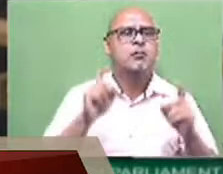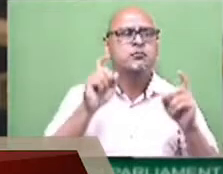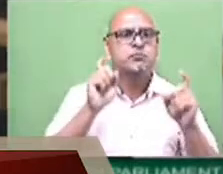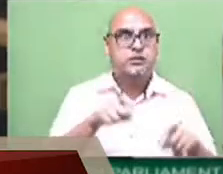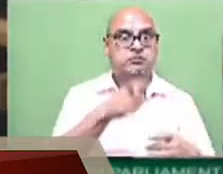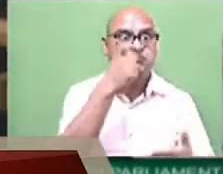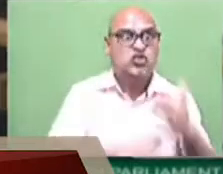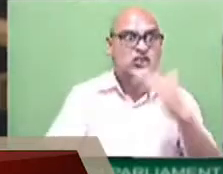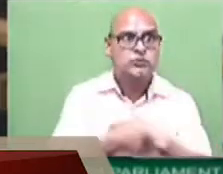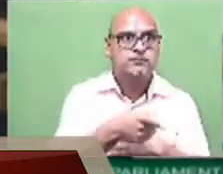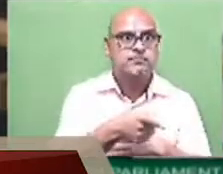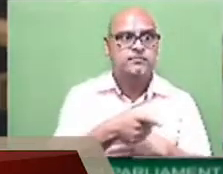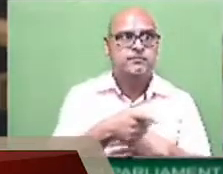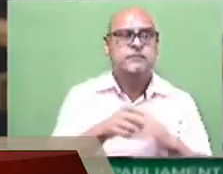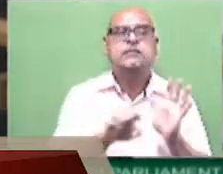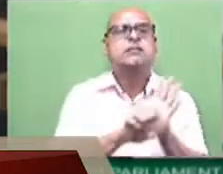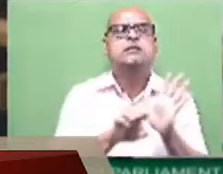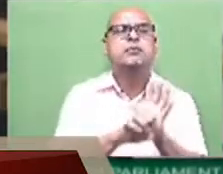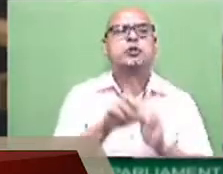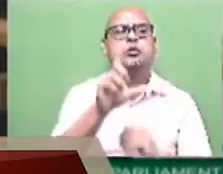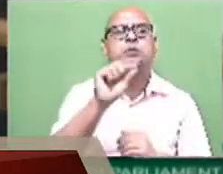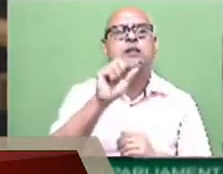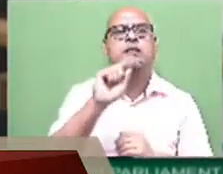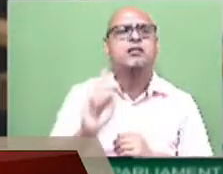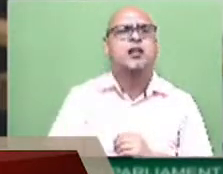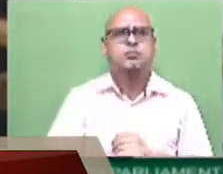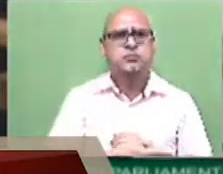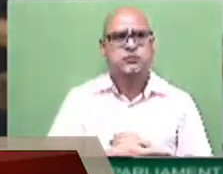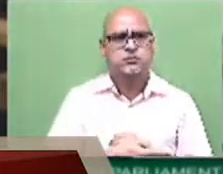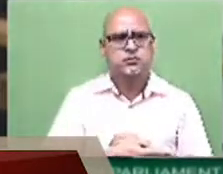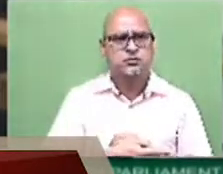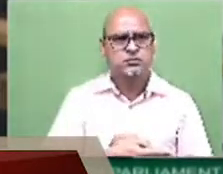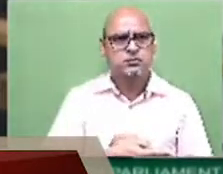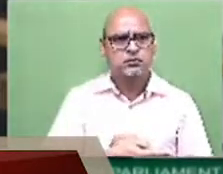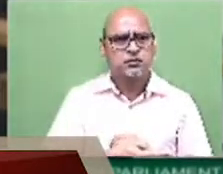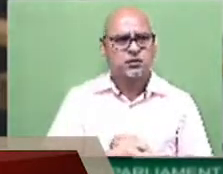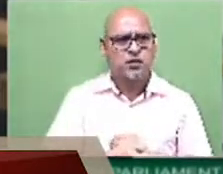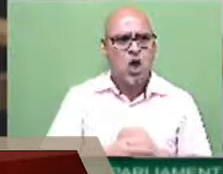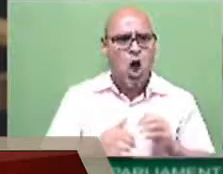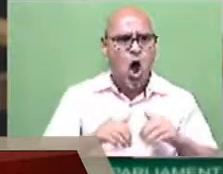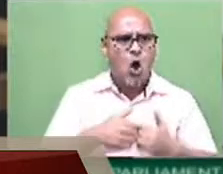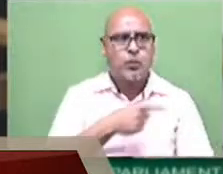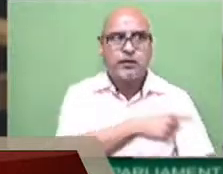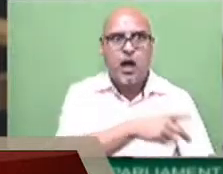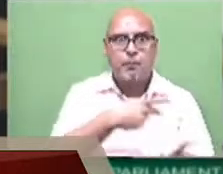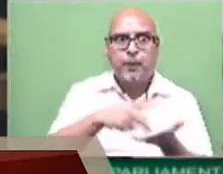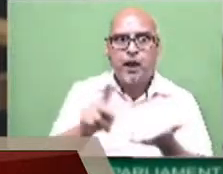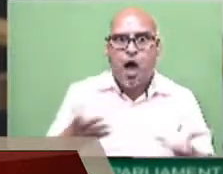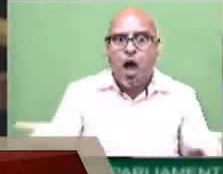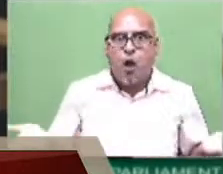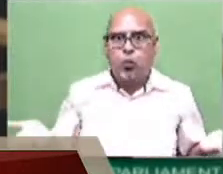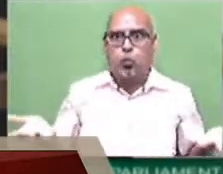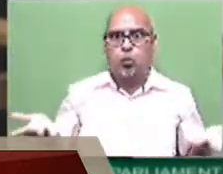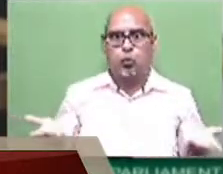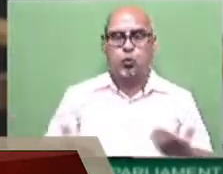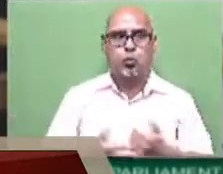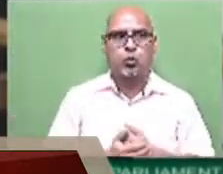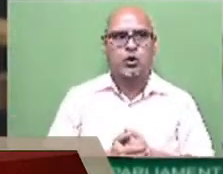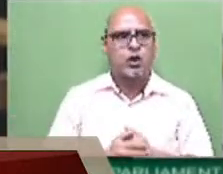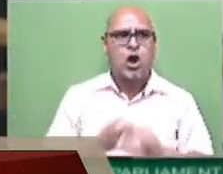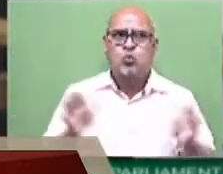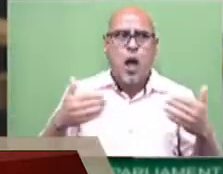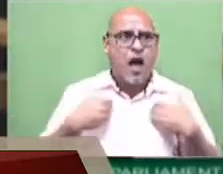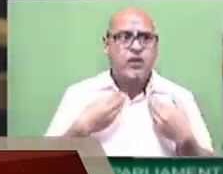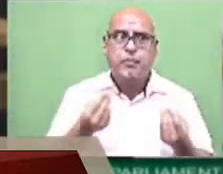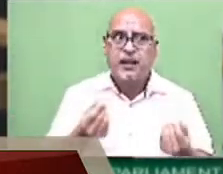West was buying some groceries for some person recently. He was energized, and he was